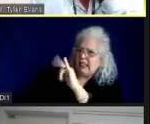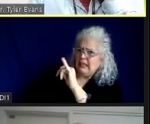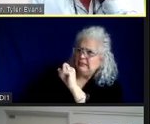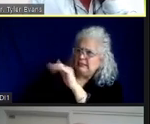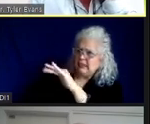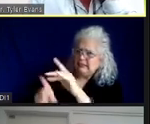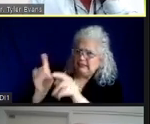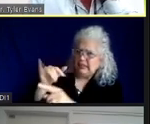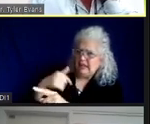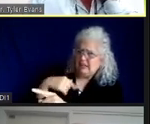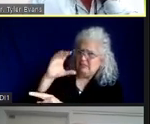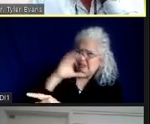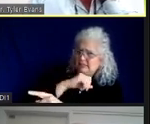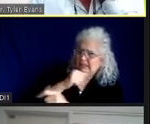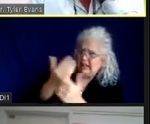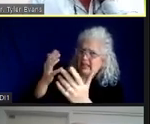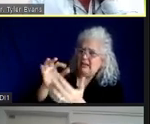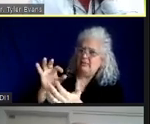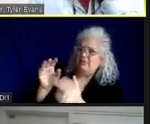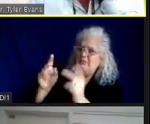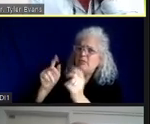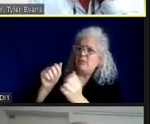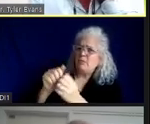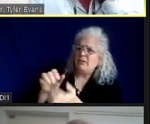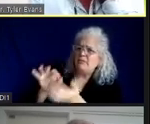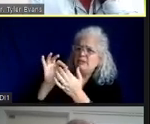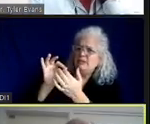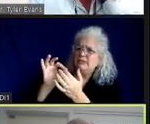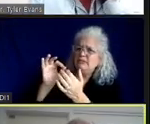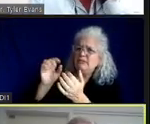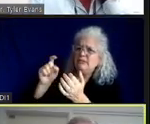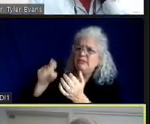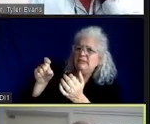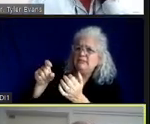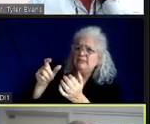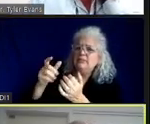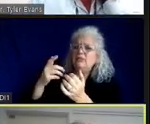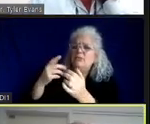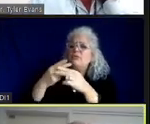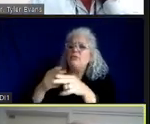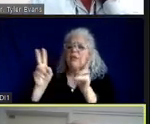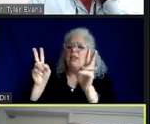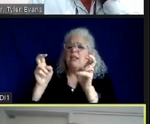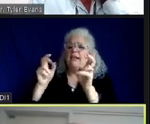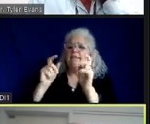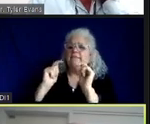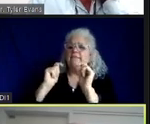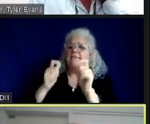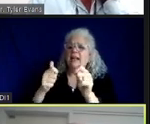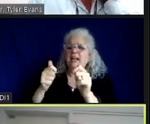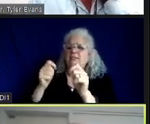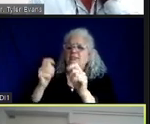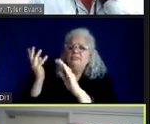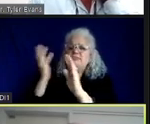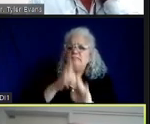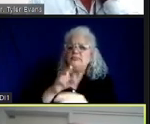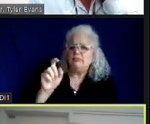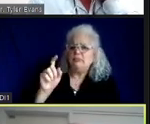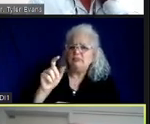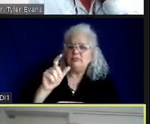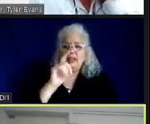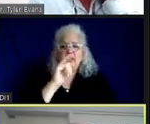sort of fast lane that we've created that you wanted to talk about? Just that we have heard and listened to the